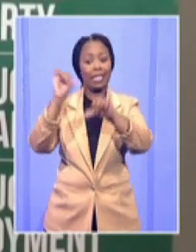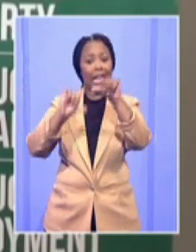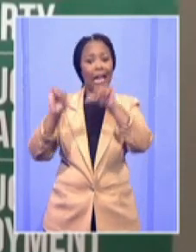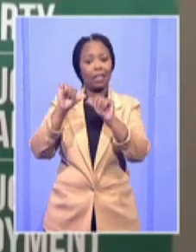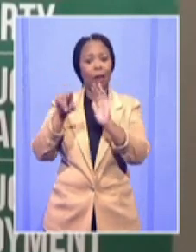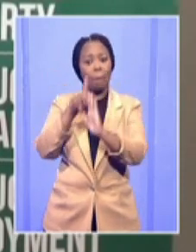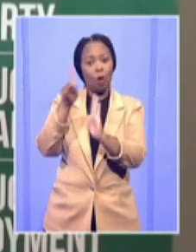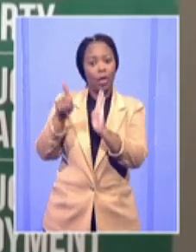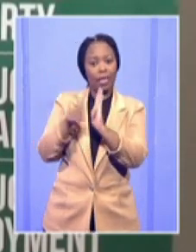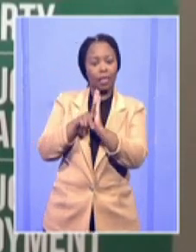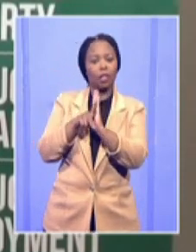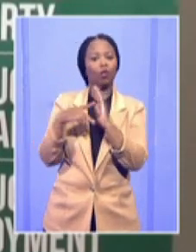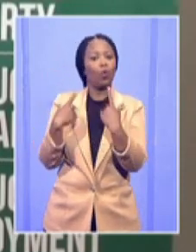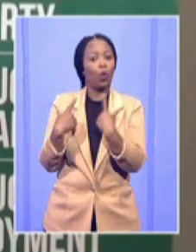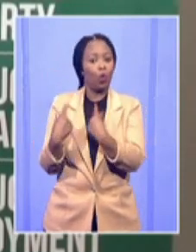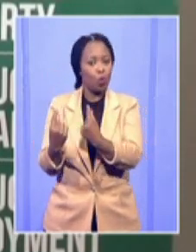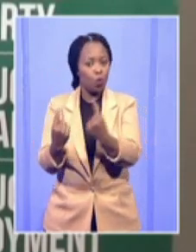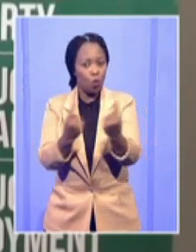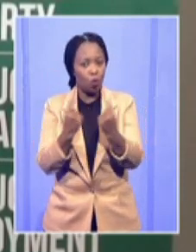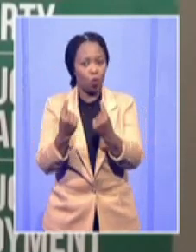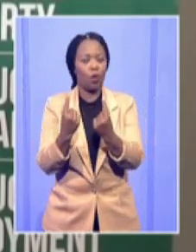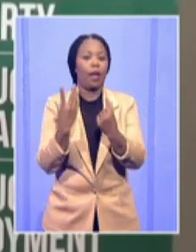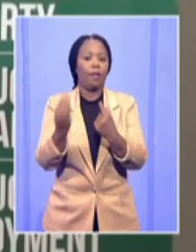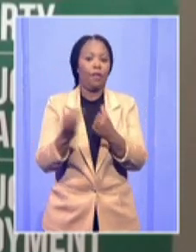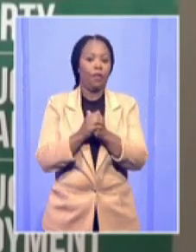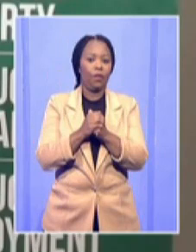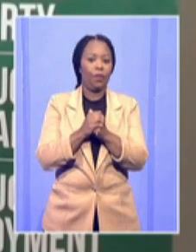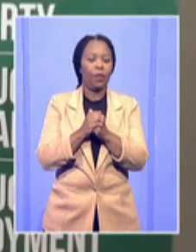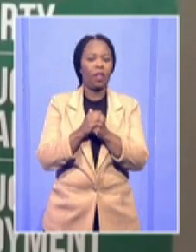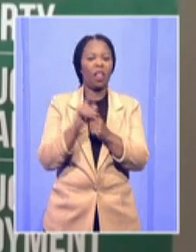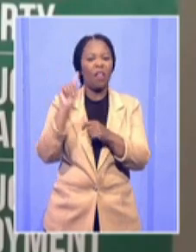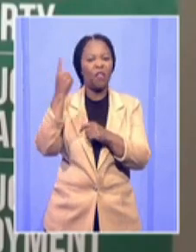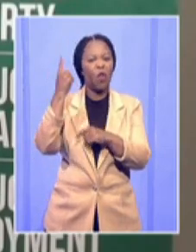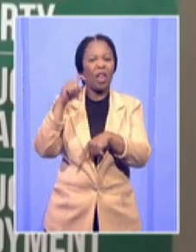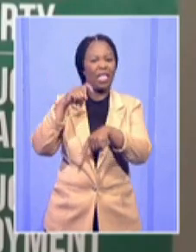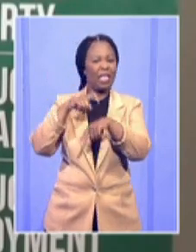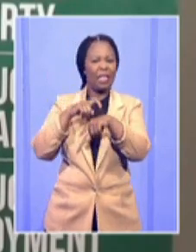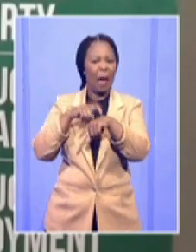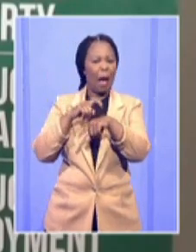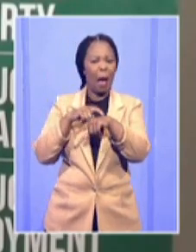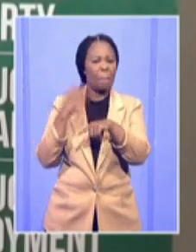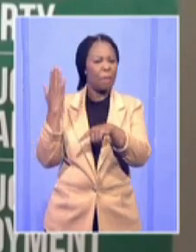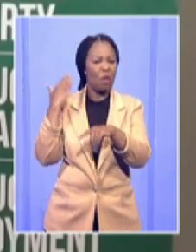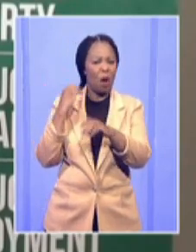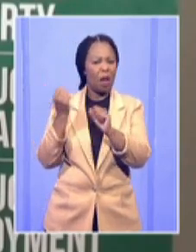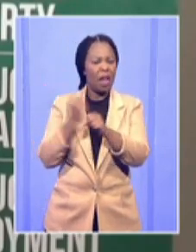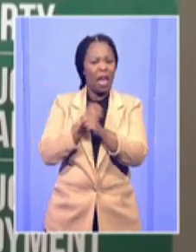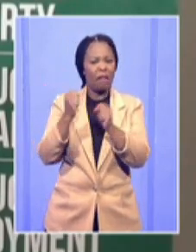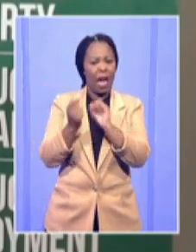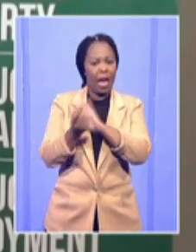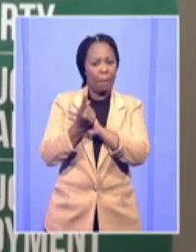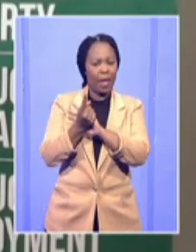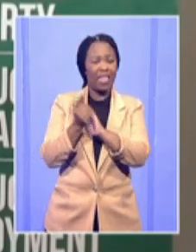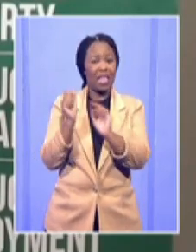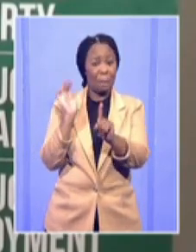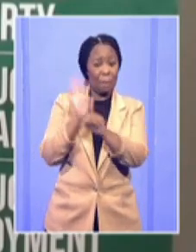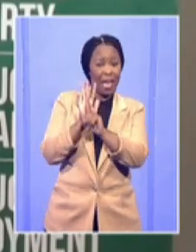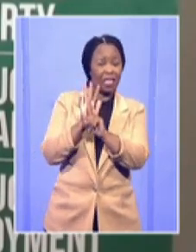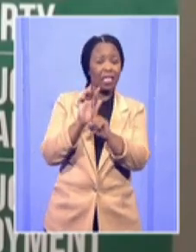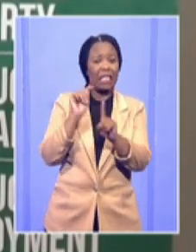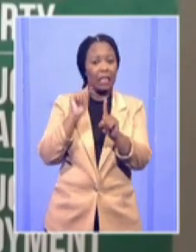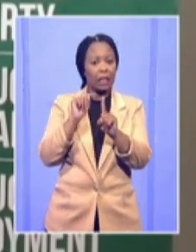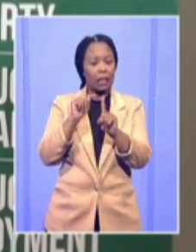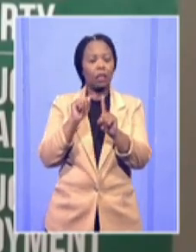policy in action. The unprecedented impact of COVID-19 has redefined at its core the nature of